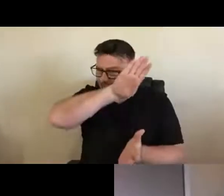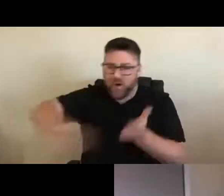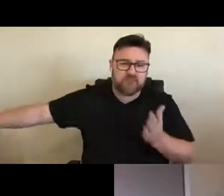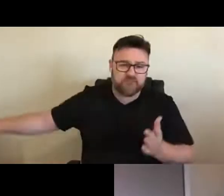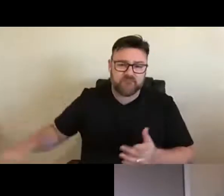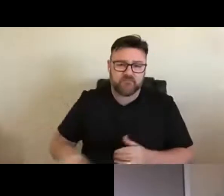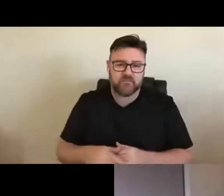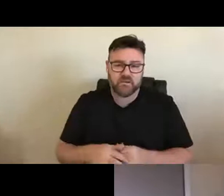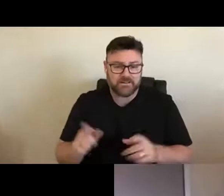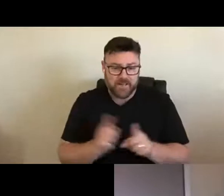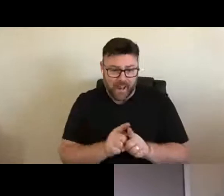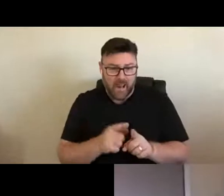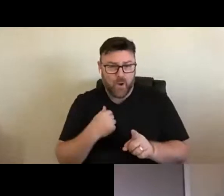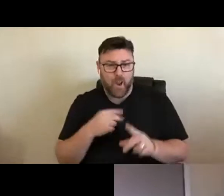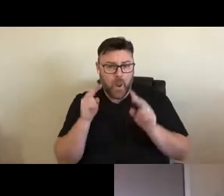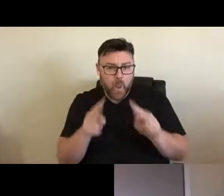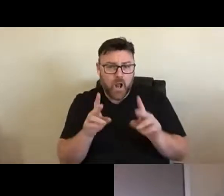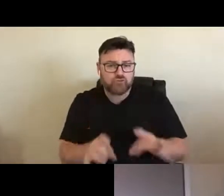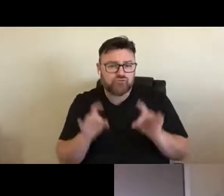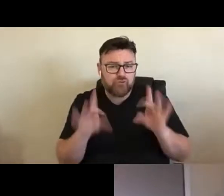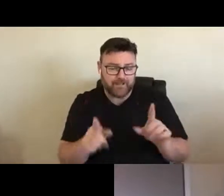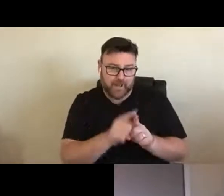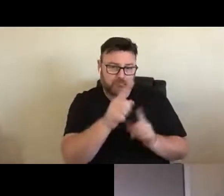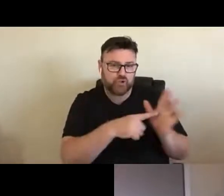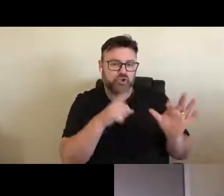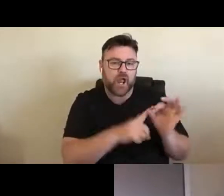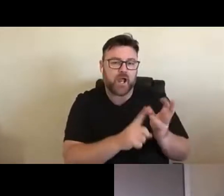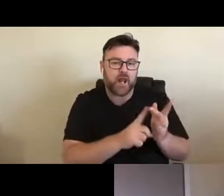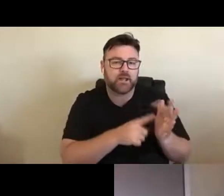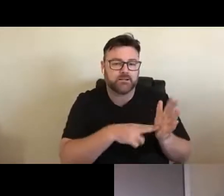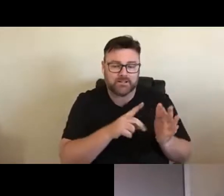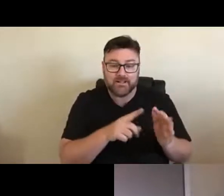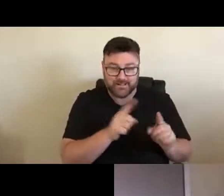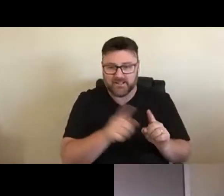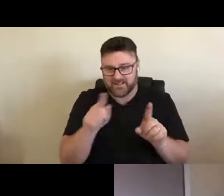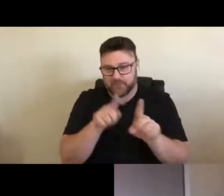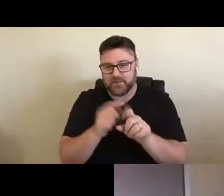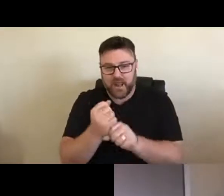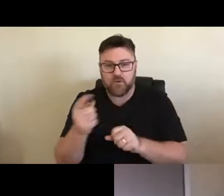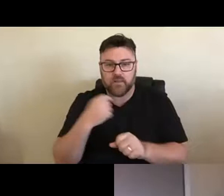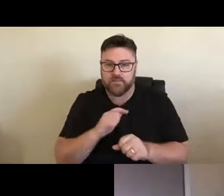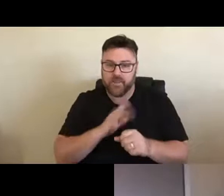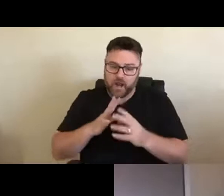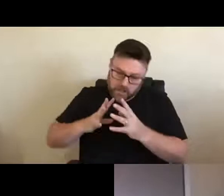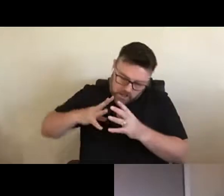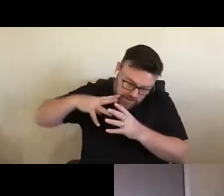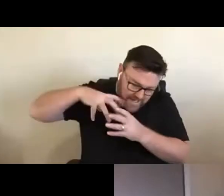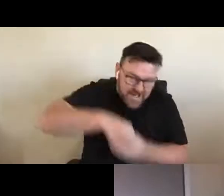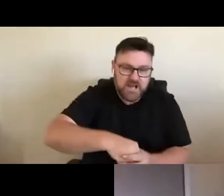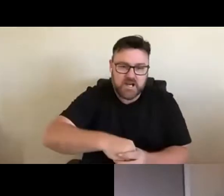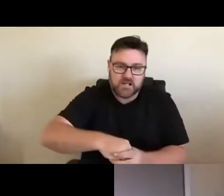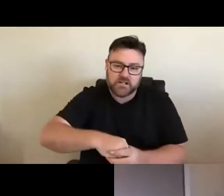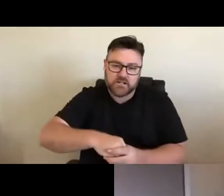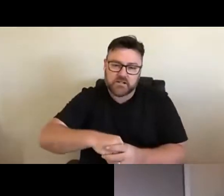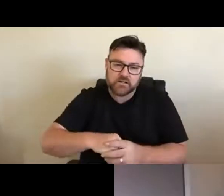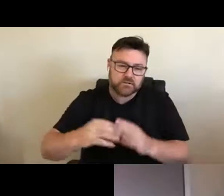like Jacqueline said, she's immersing herself in Gareth. They're getting into it. They're porous. They're making it